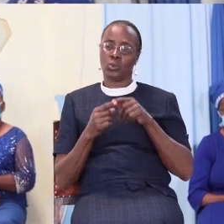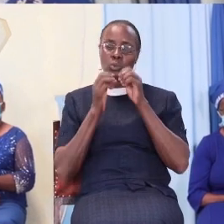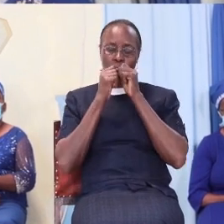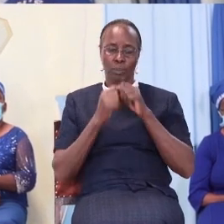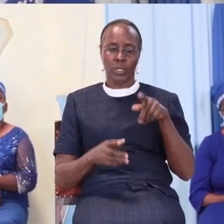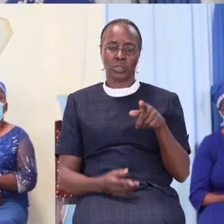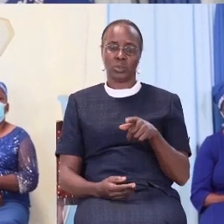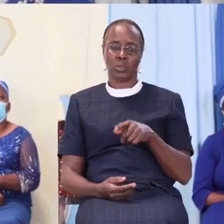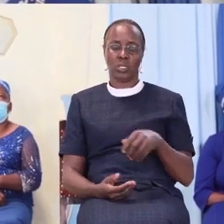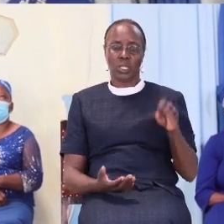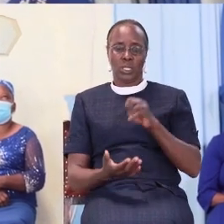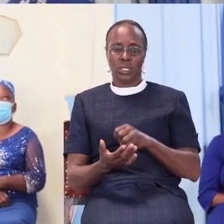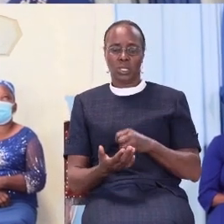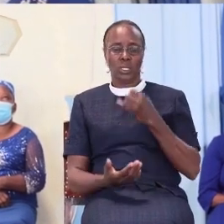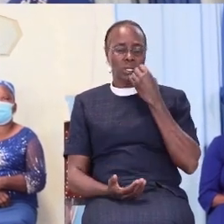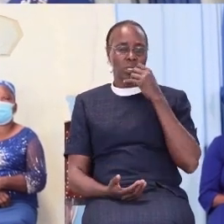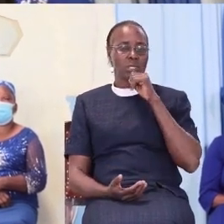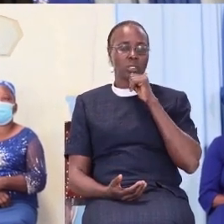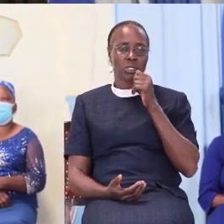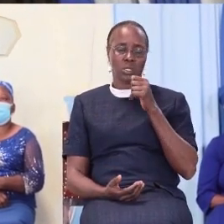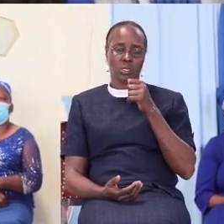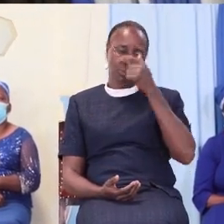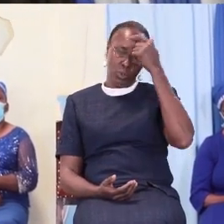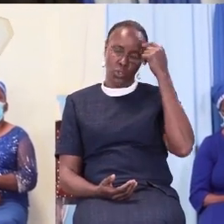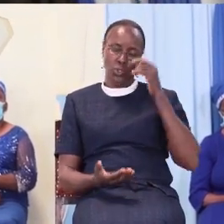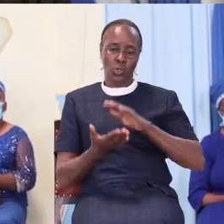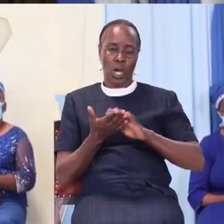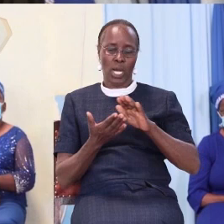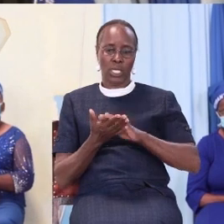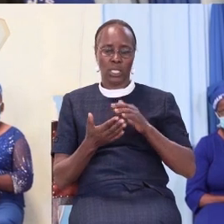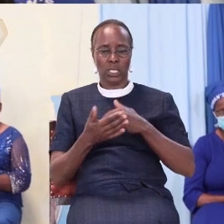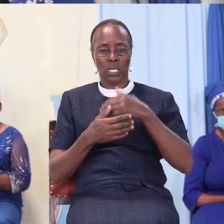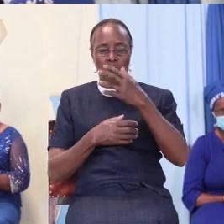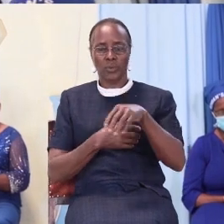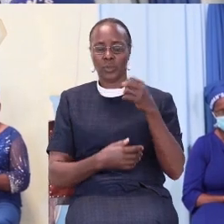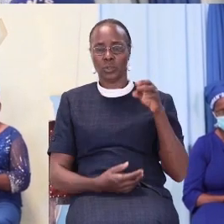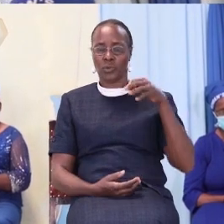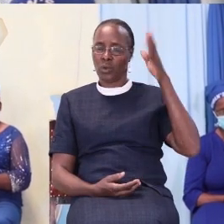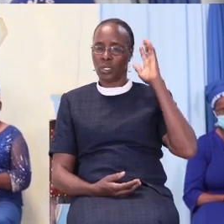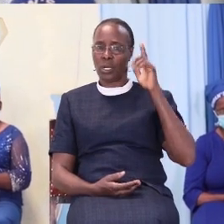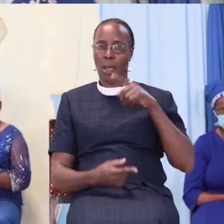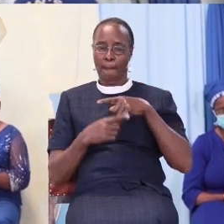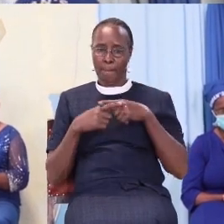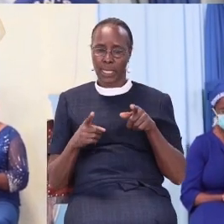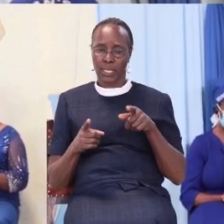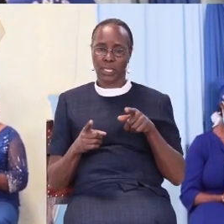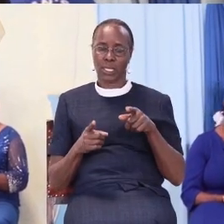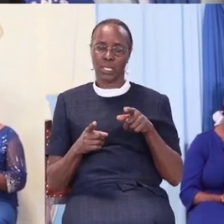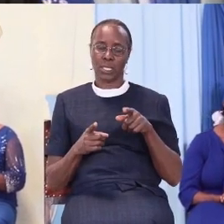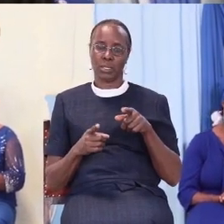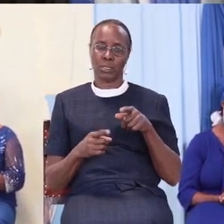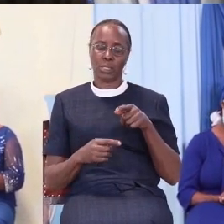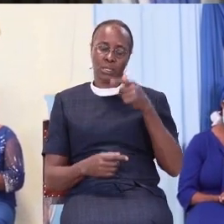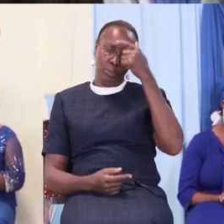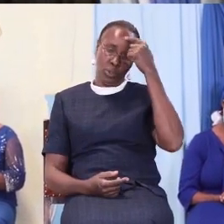only through God's love we are the way we are. The Israelites were made to know that they will conquer